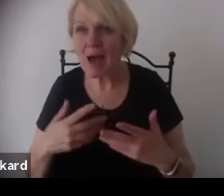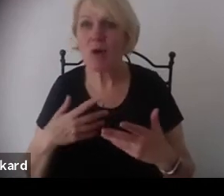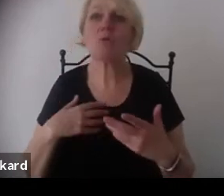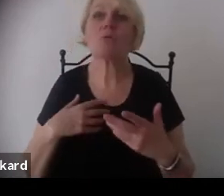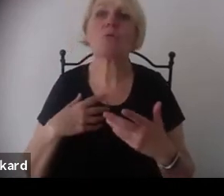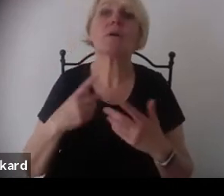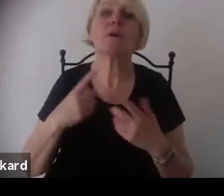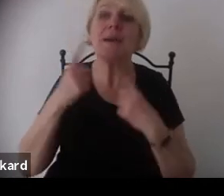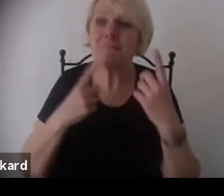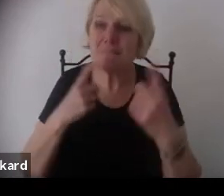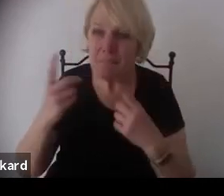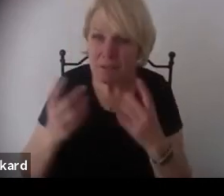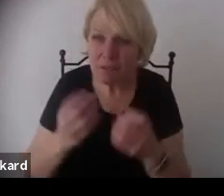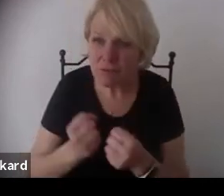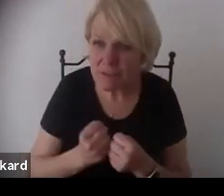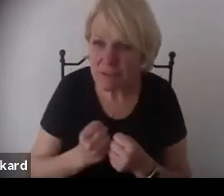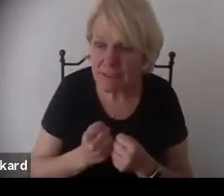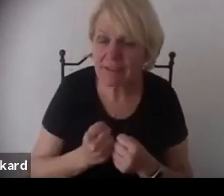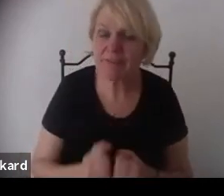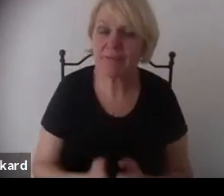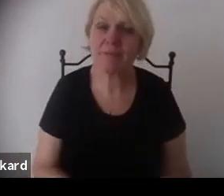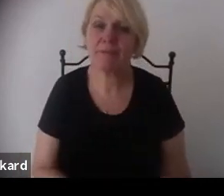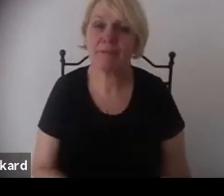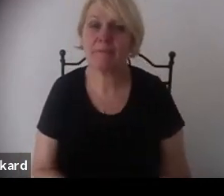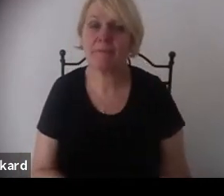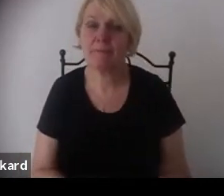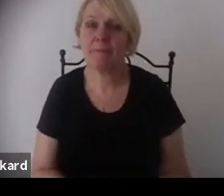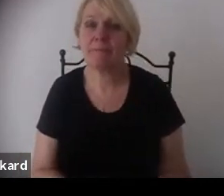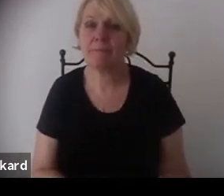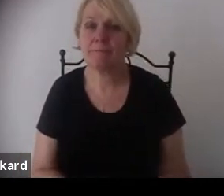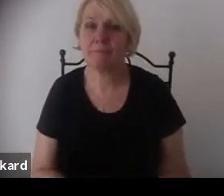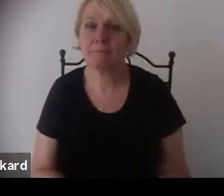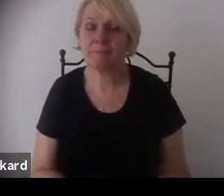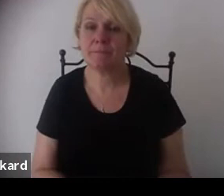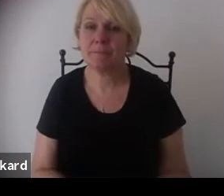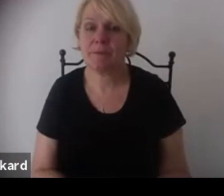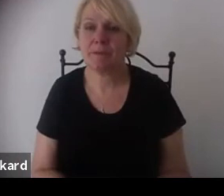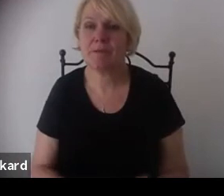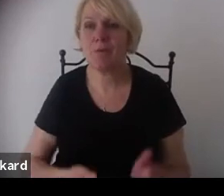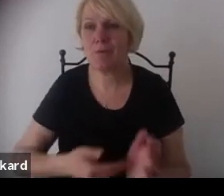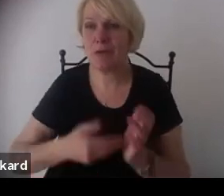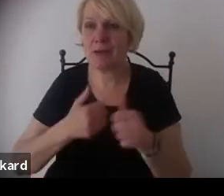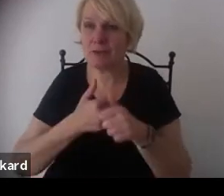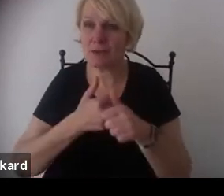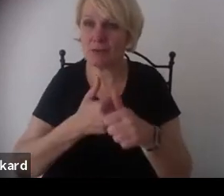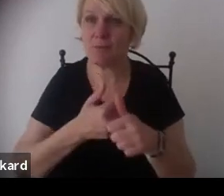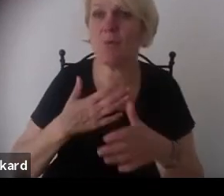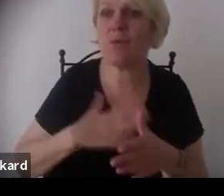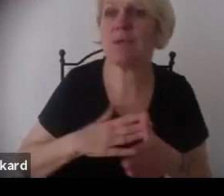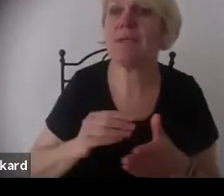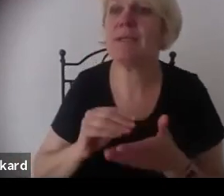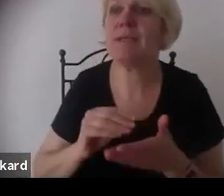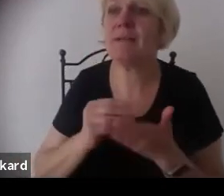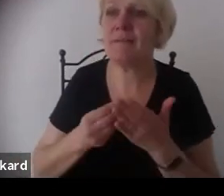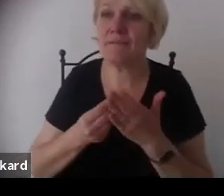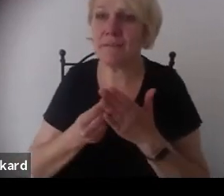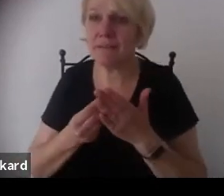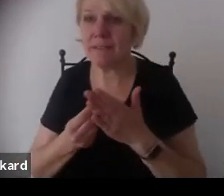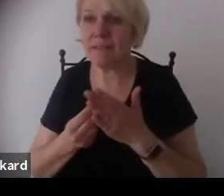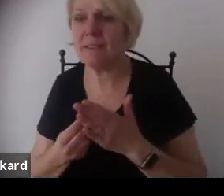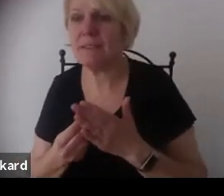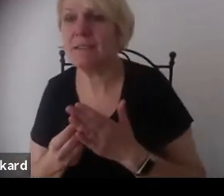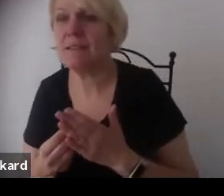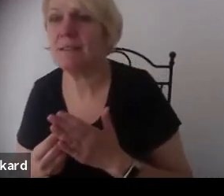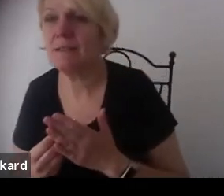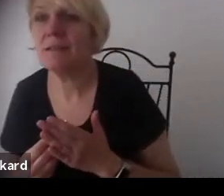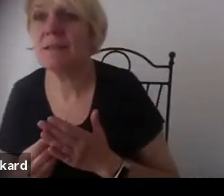what's happening, and actually what's, the additional support that would needed for the funding. It's quite hard to plan for if you've, I guess, only